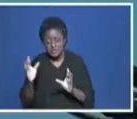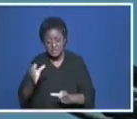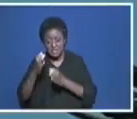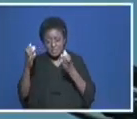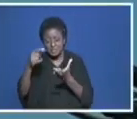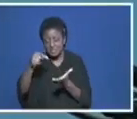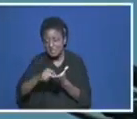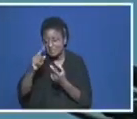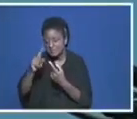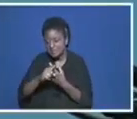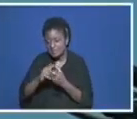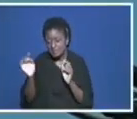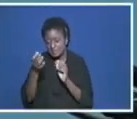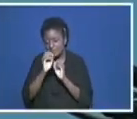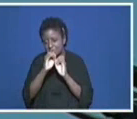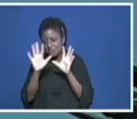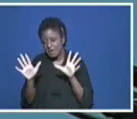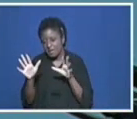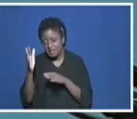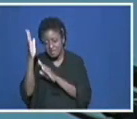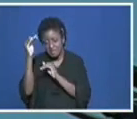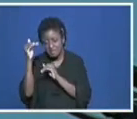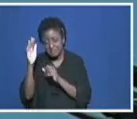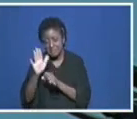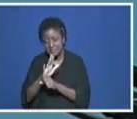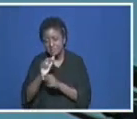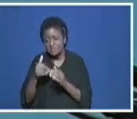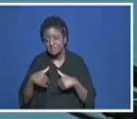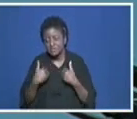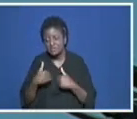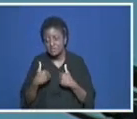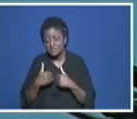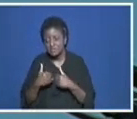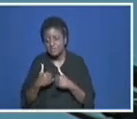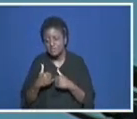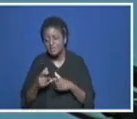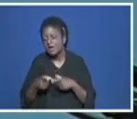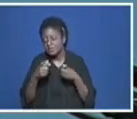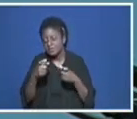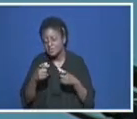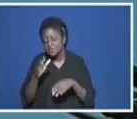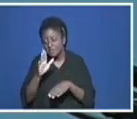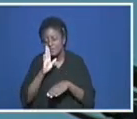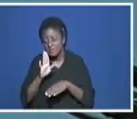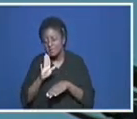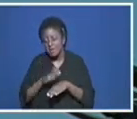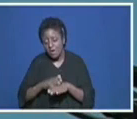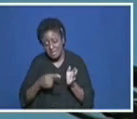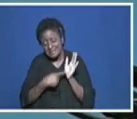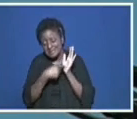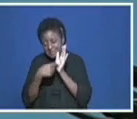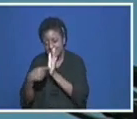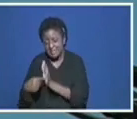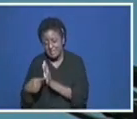month, our bright and optimistic youth will be on the display for the entire world to see. Our commitment